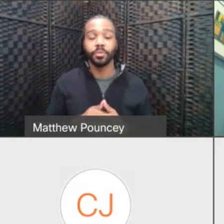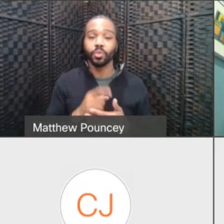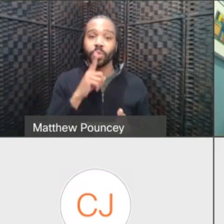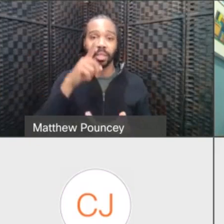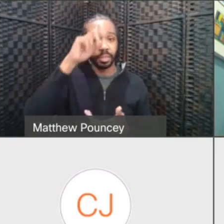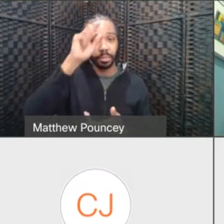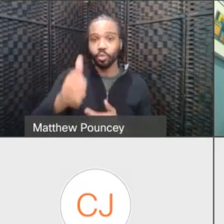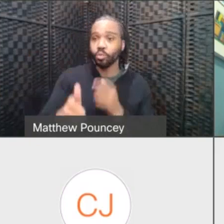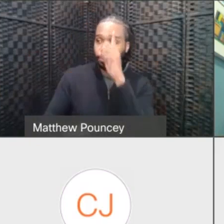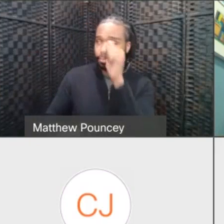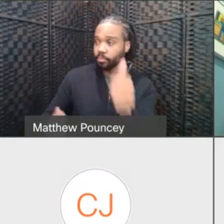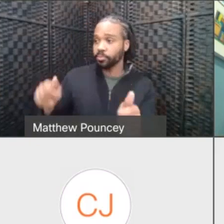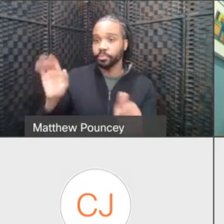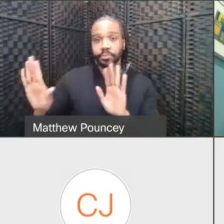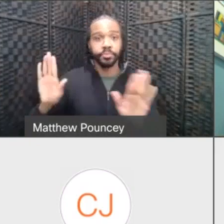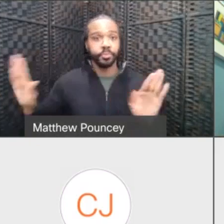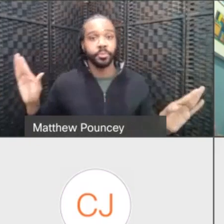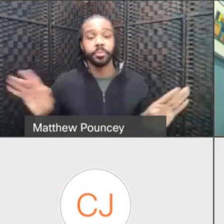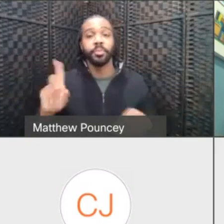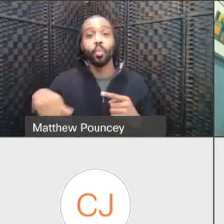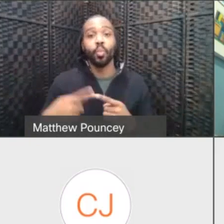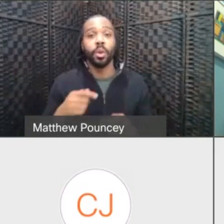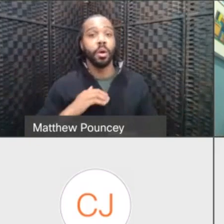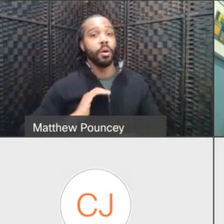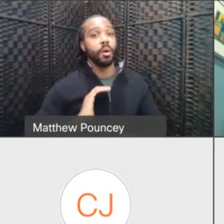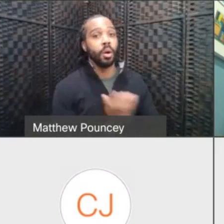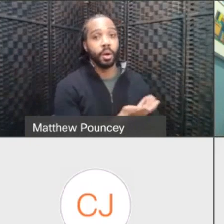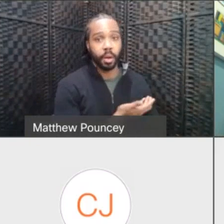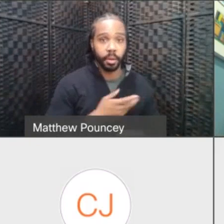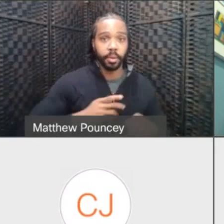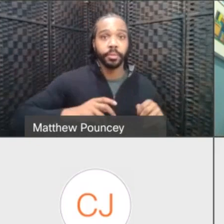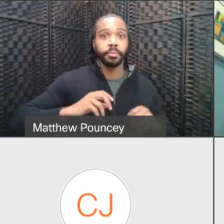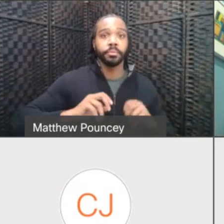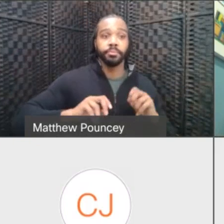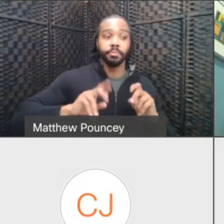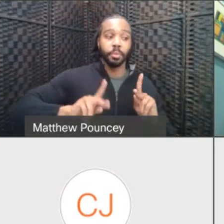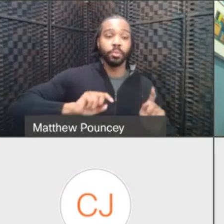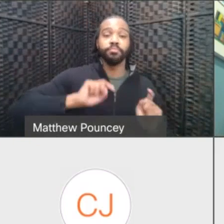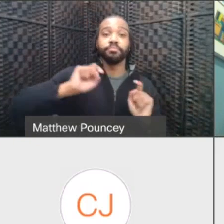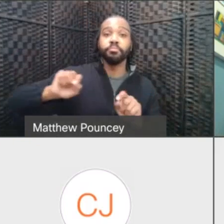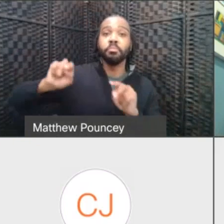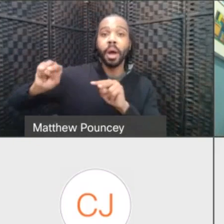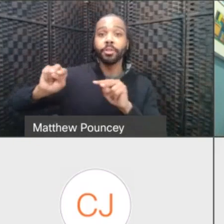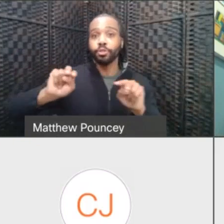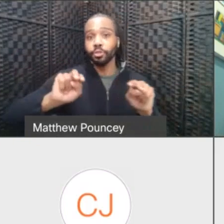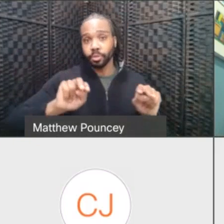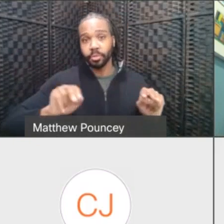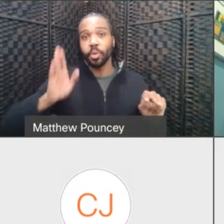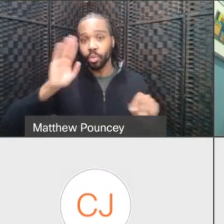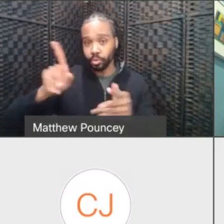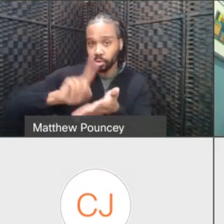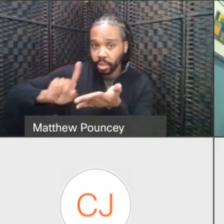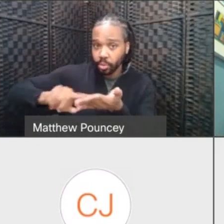them. When our folks are doing monitoring, they will look at whether people are